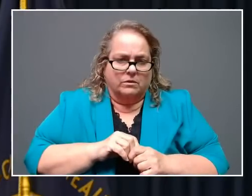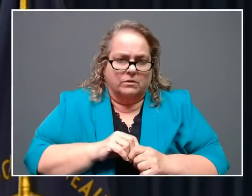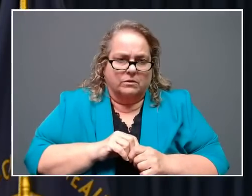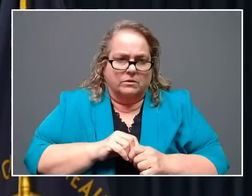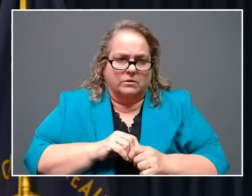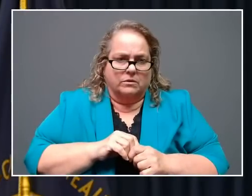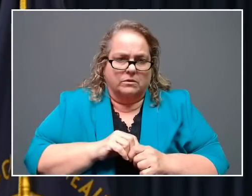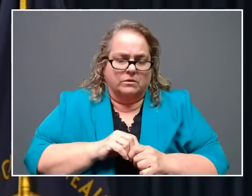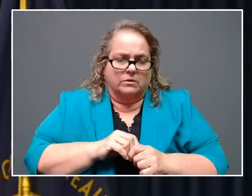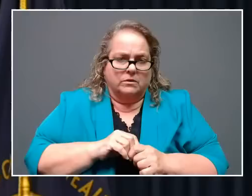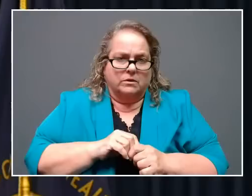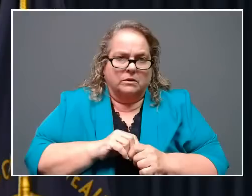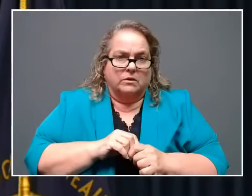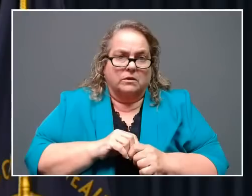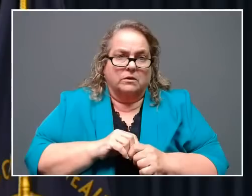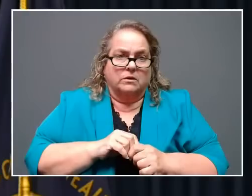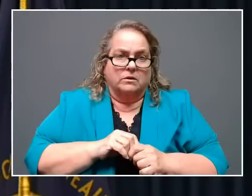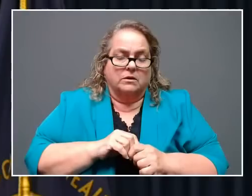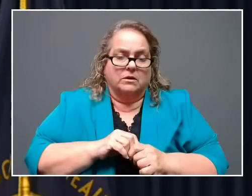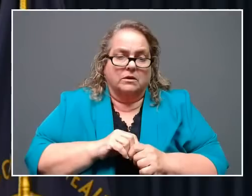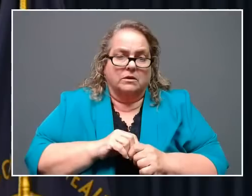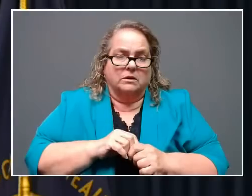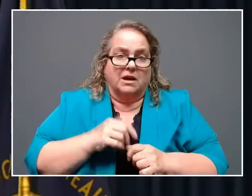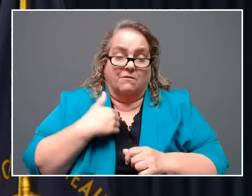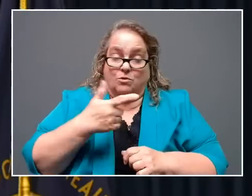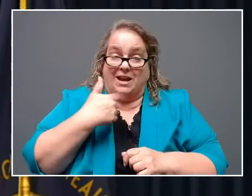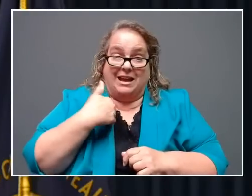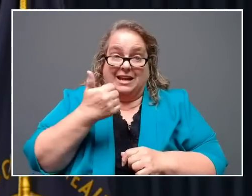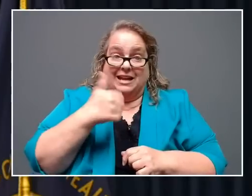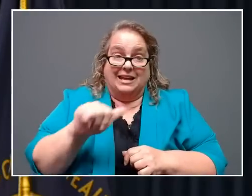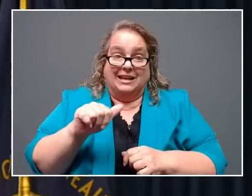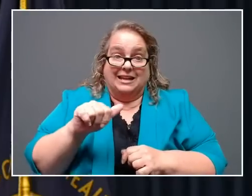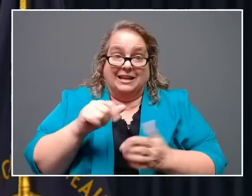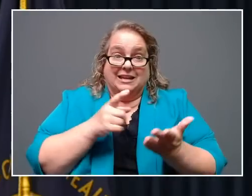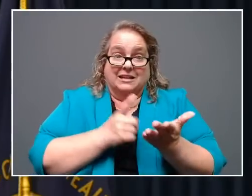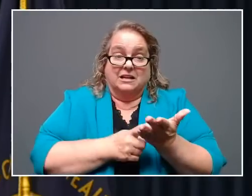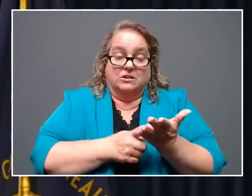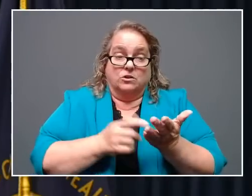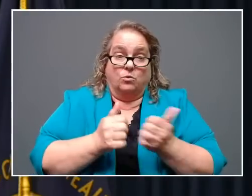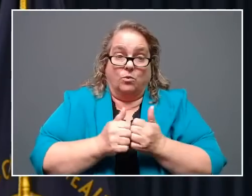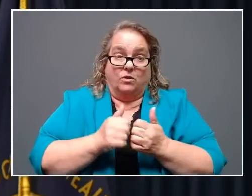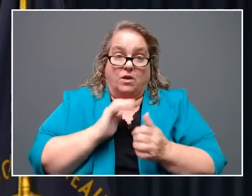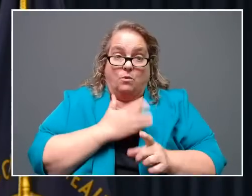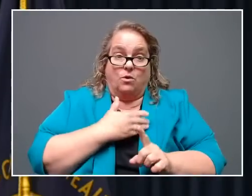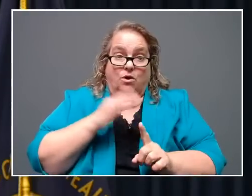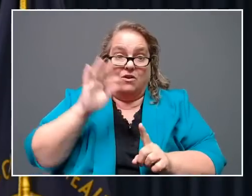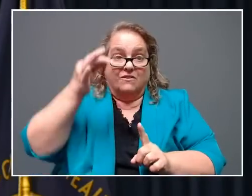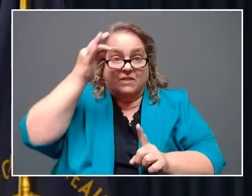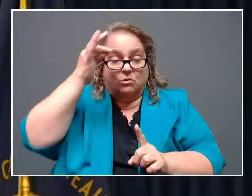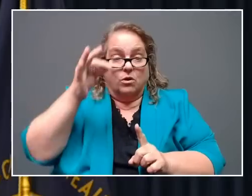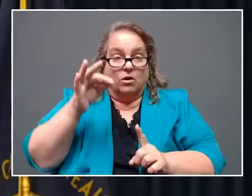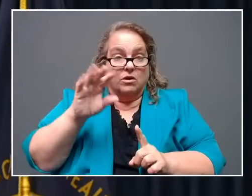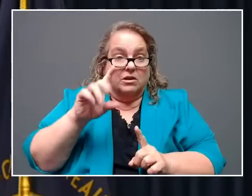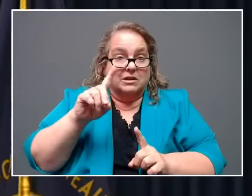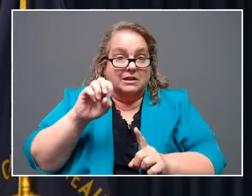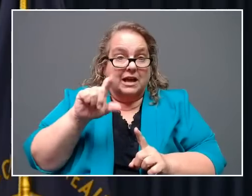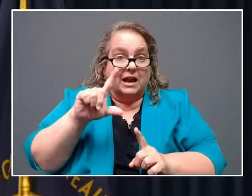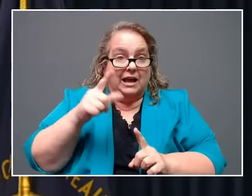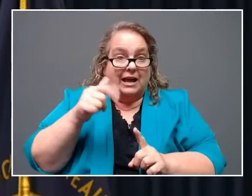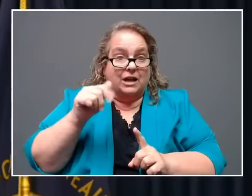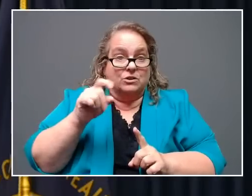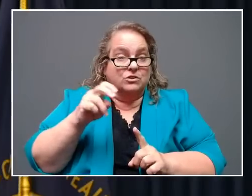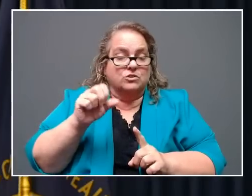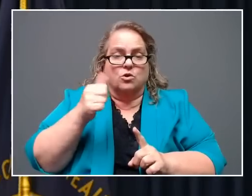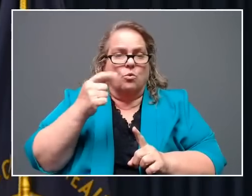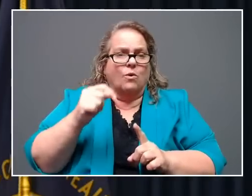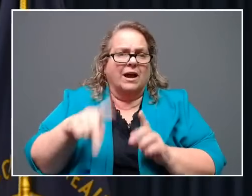about this, have you had any discussions with, our federal delegation about this, and how big of a role do you anticipate playing in maybe lobbying for abortion